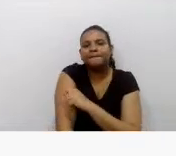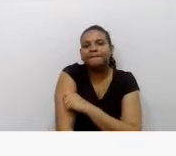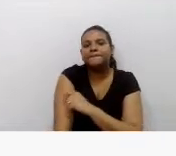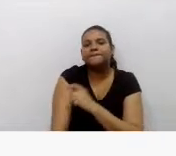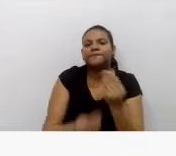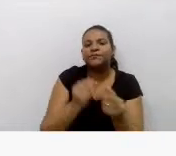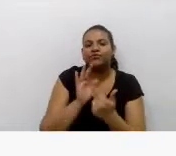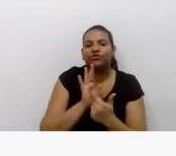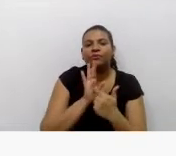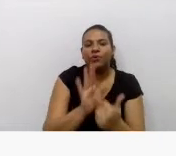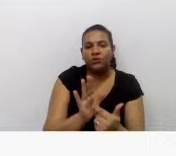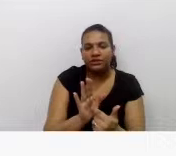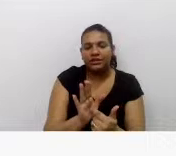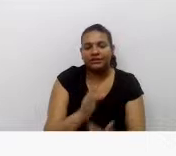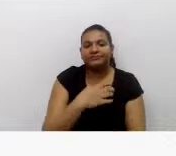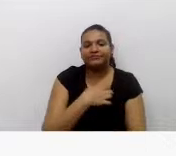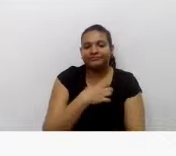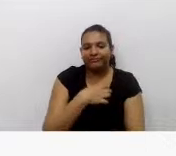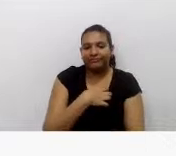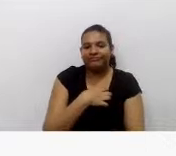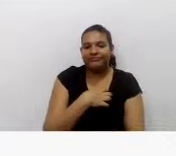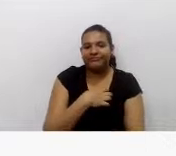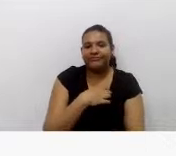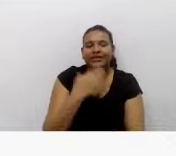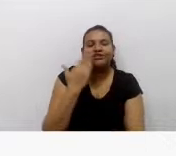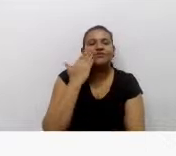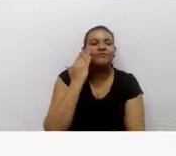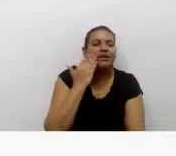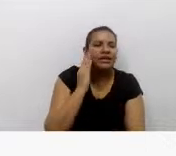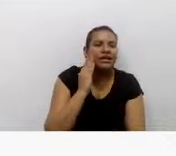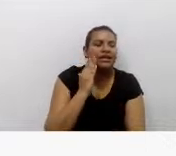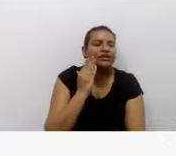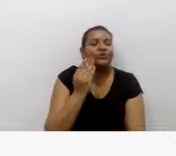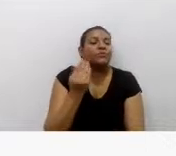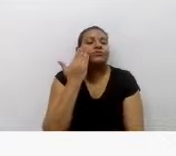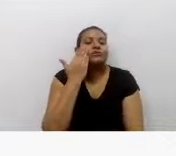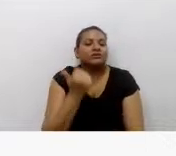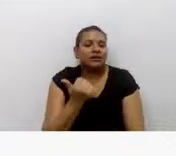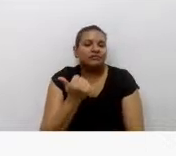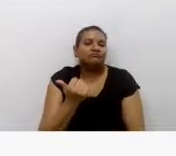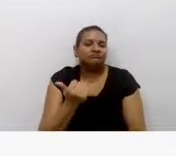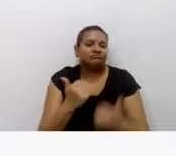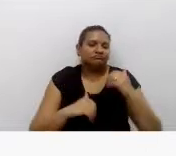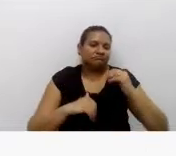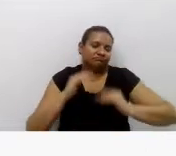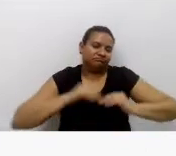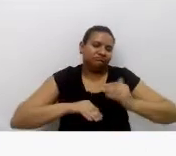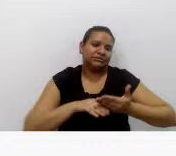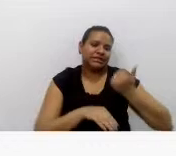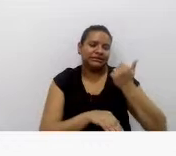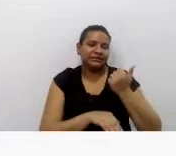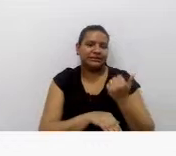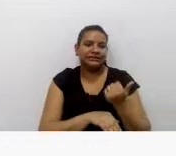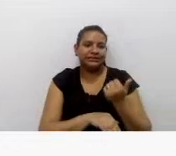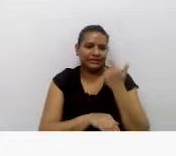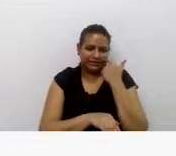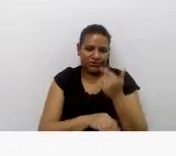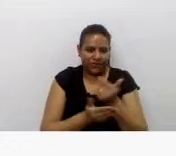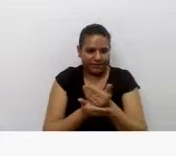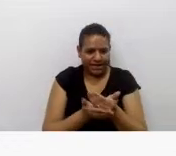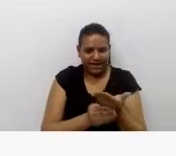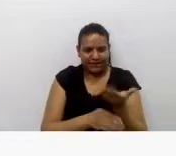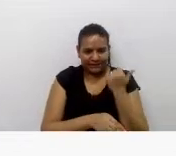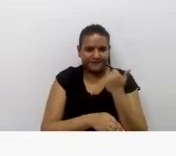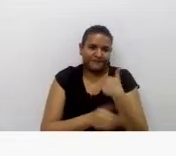the knowledge or skills? And before we begin this section, I'd like you to think about this quote. Do